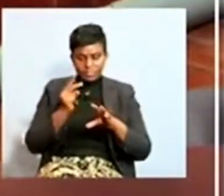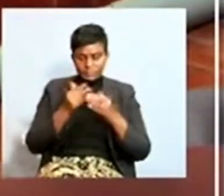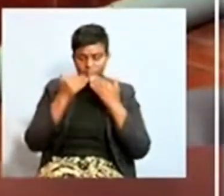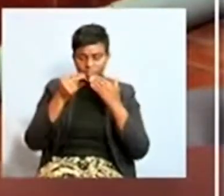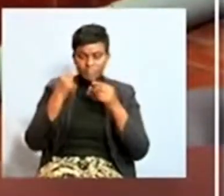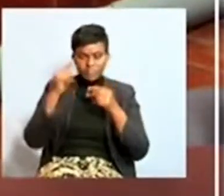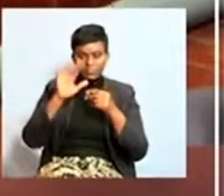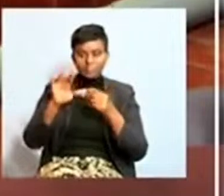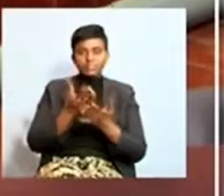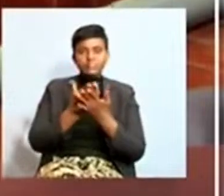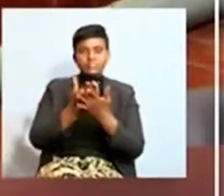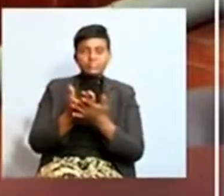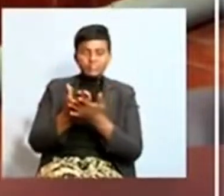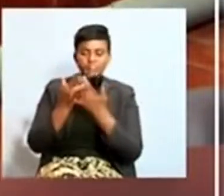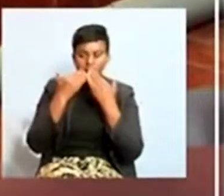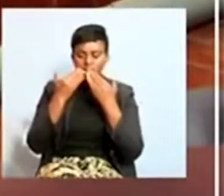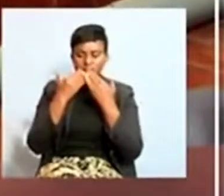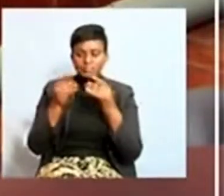your submission.